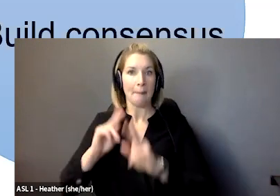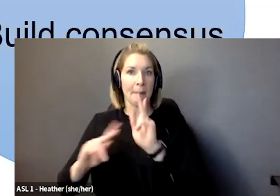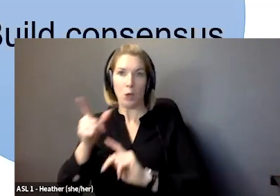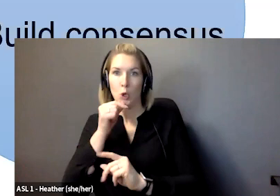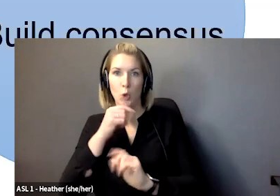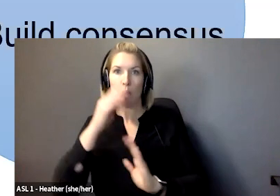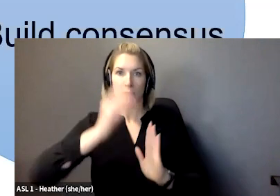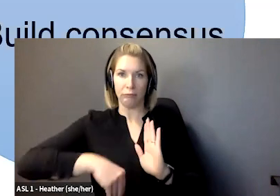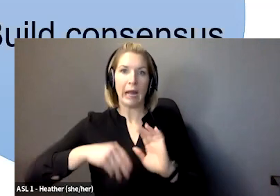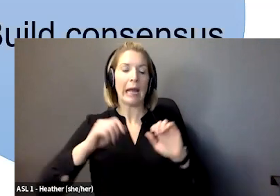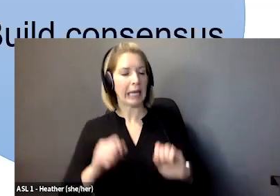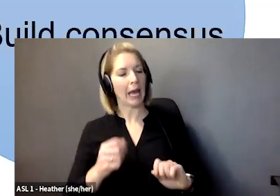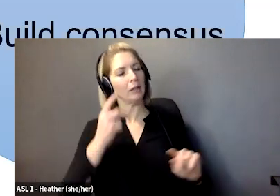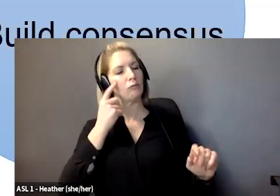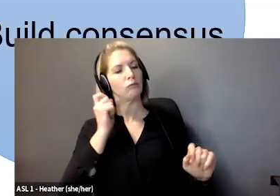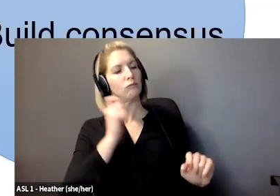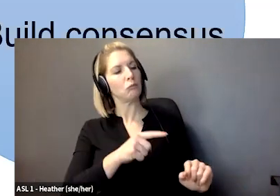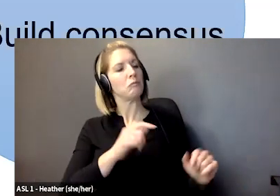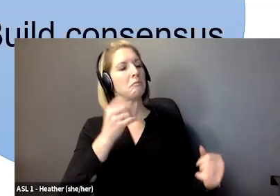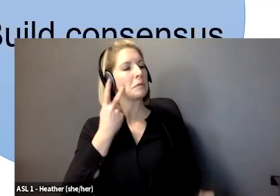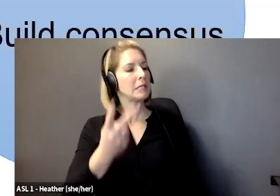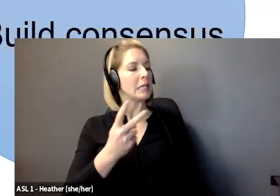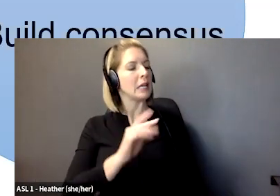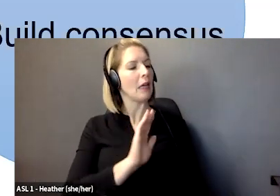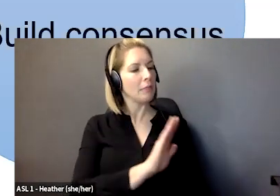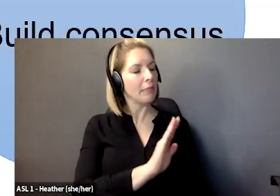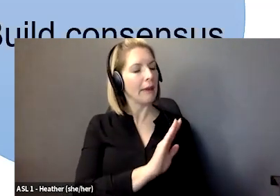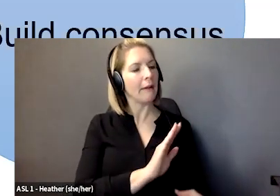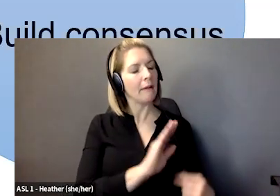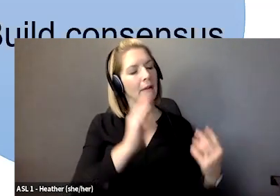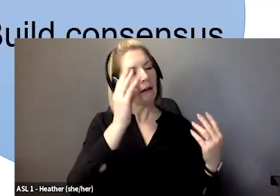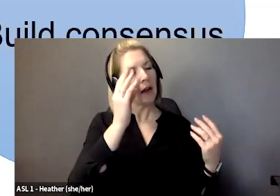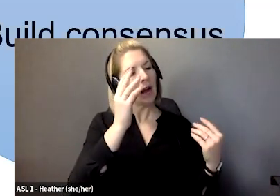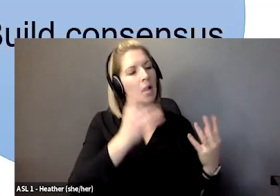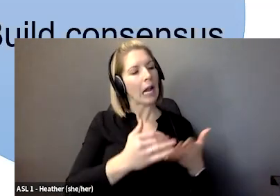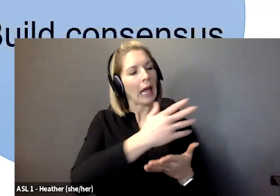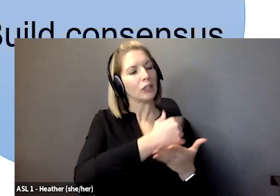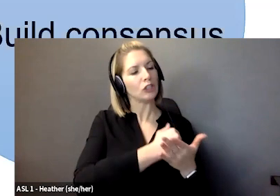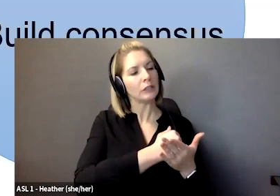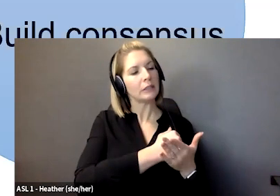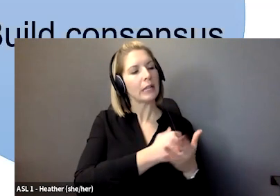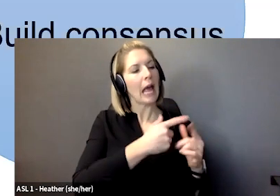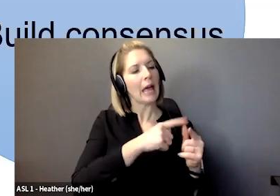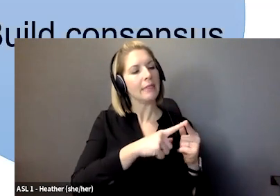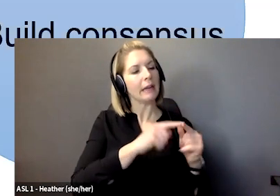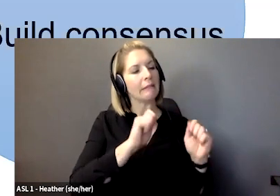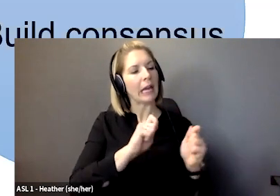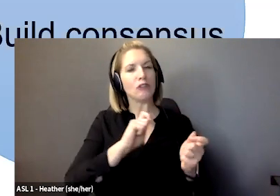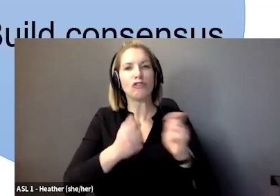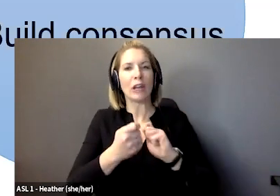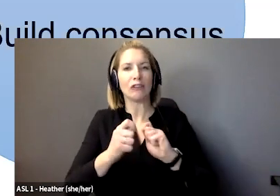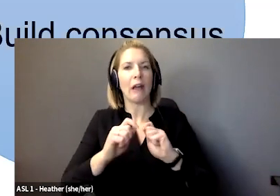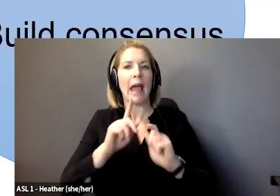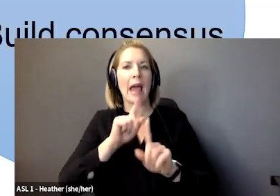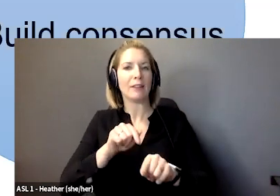survey round and can reflect on and reconsider their own answers after seeing the other responses. The aim of a